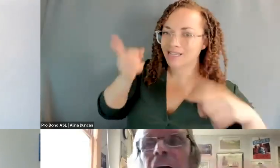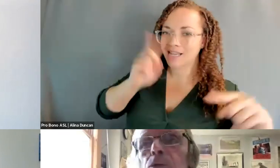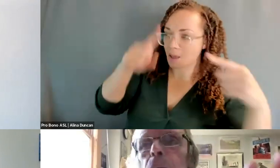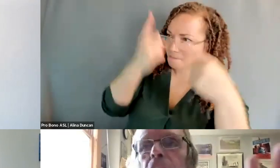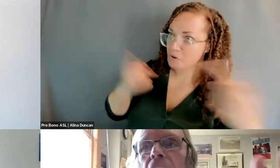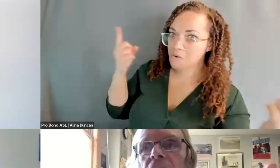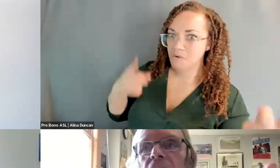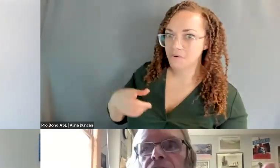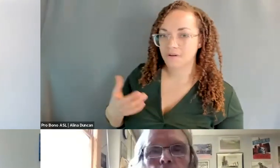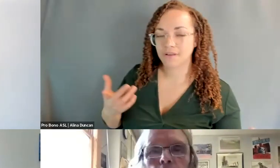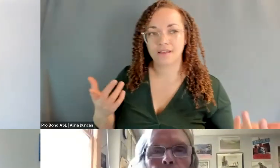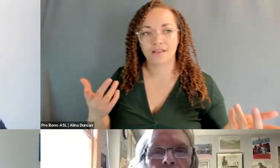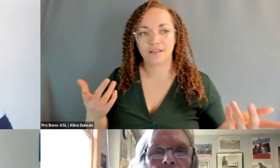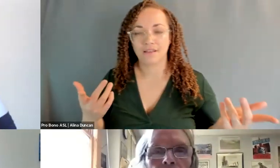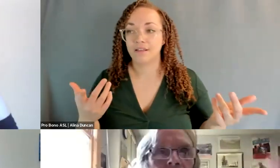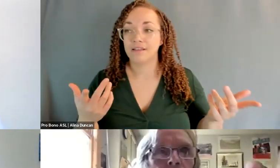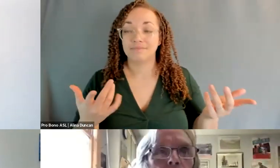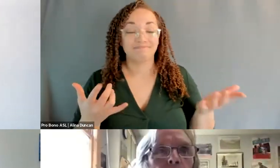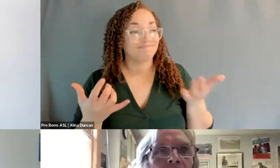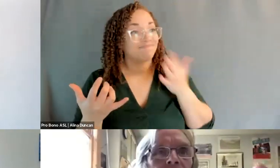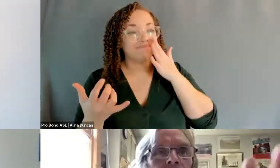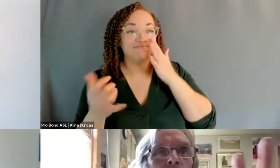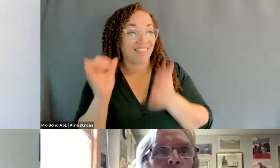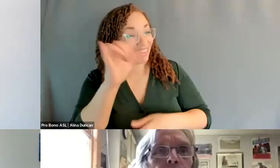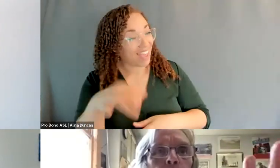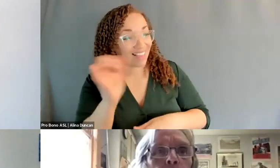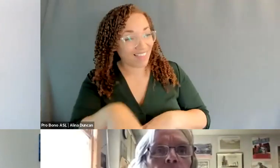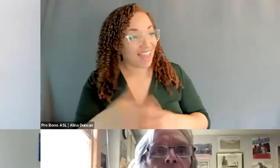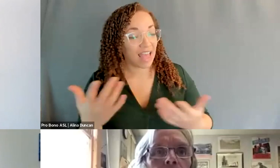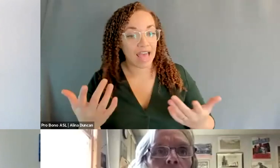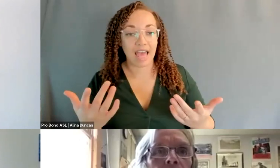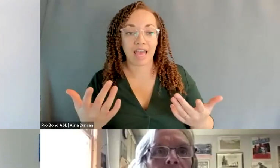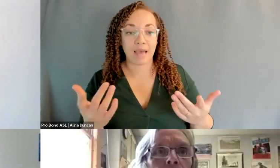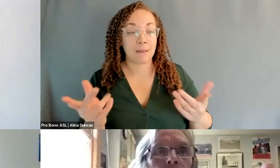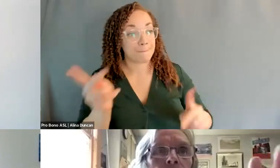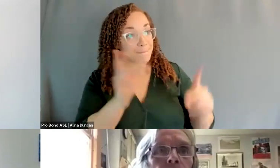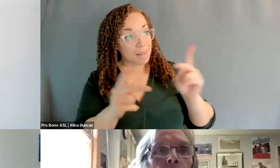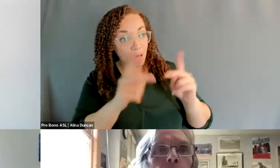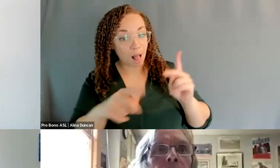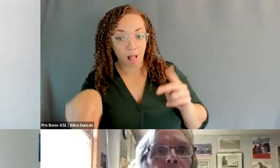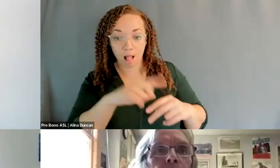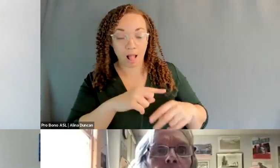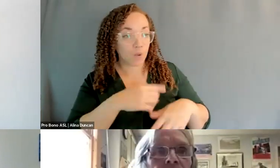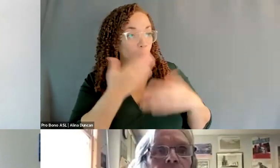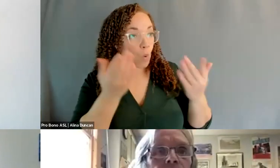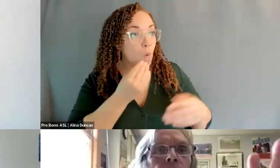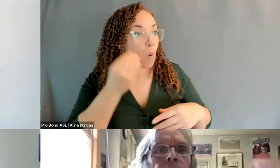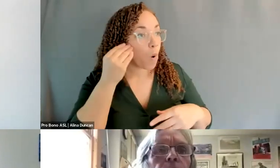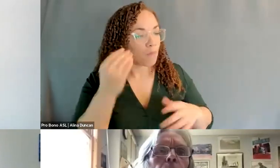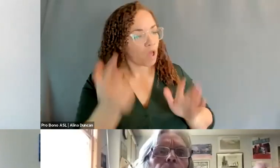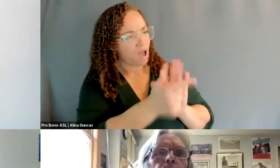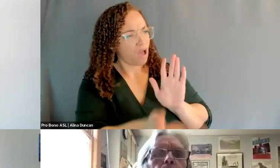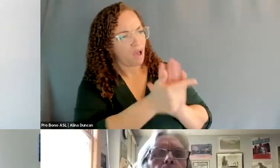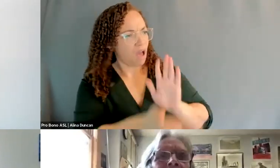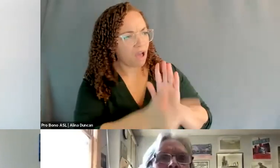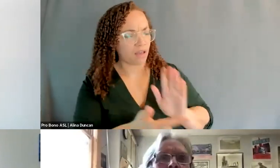And that's where I find the criminalization and the dehumanizing of people that are unhoused so goddamn offensive. Of